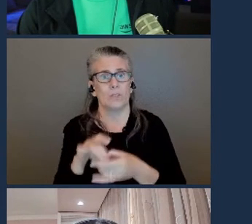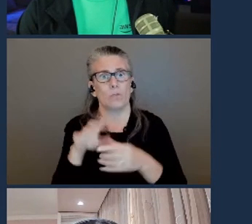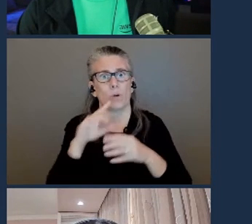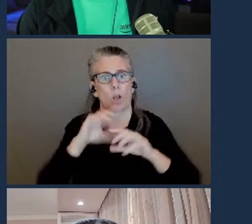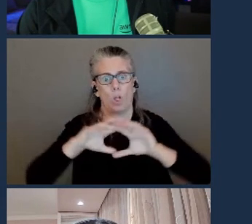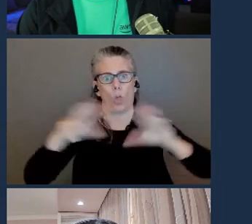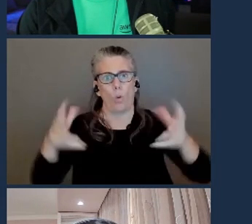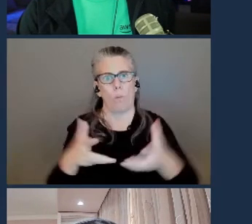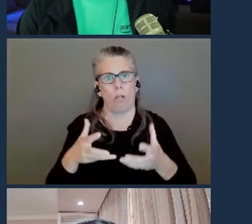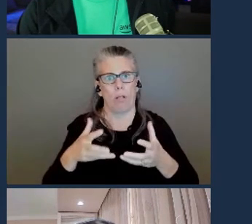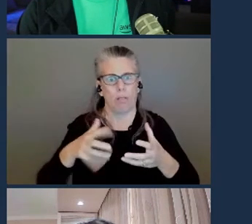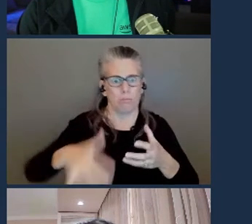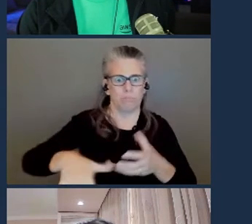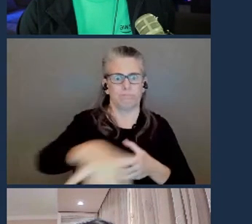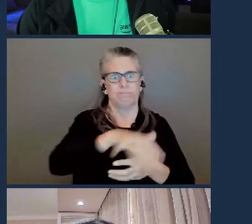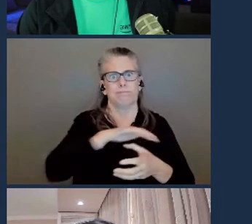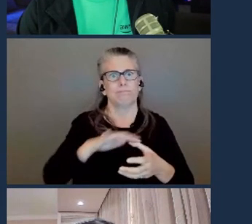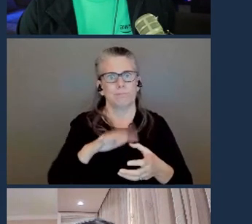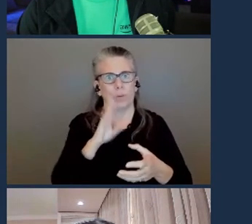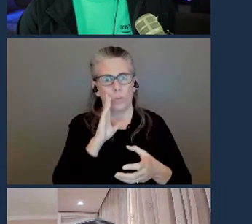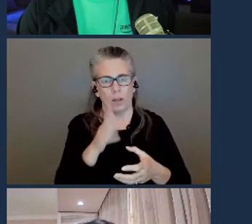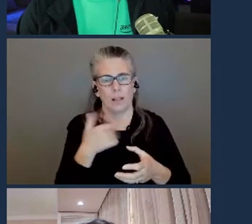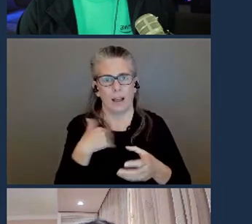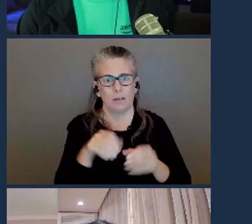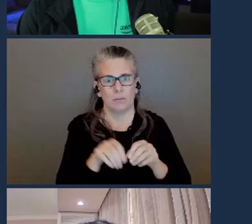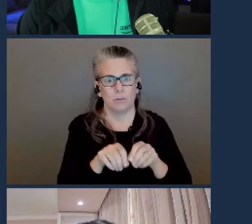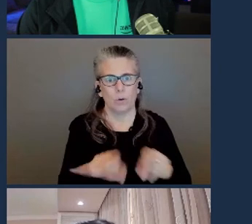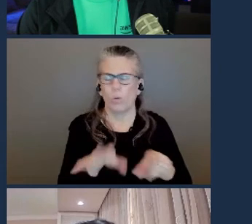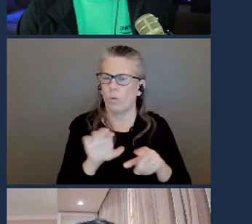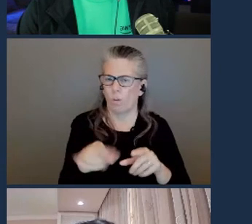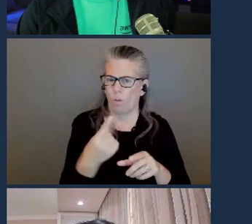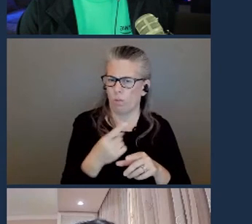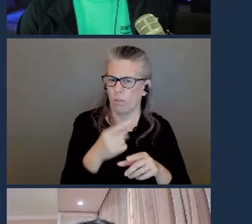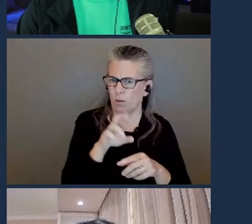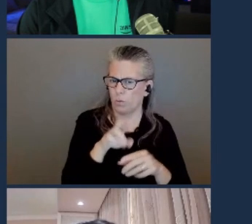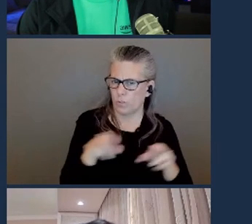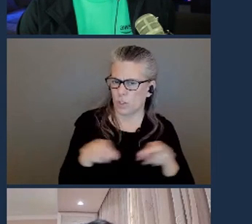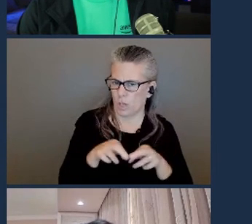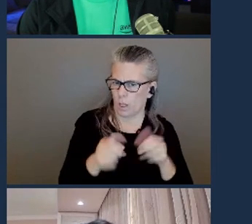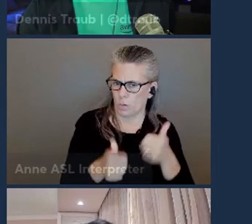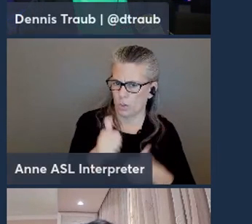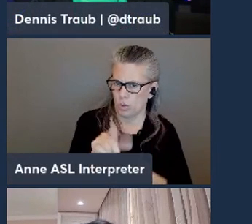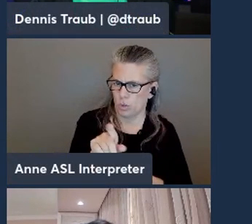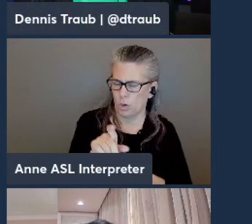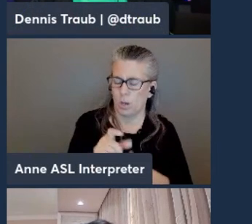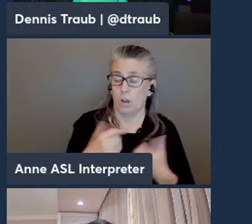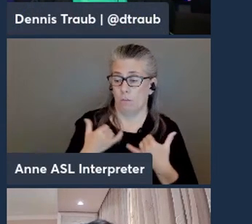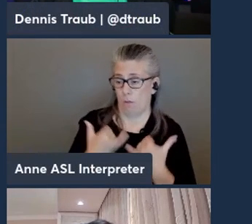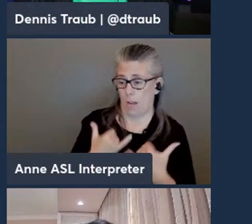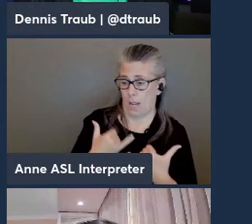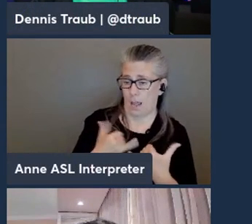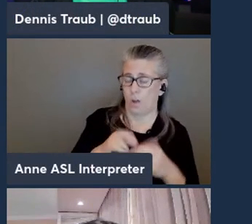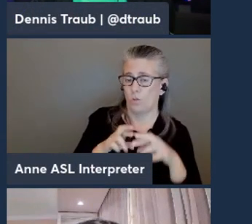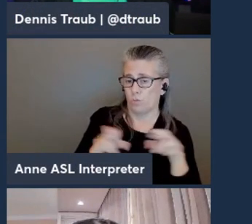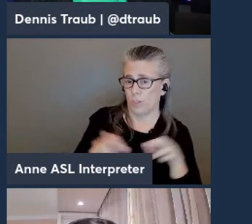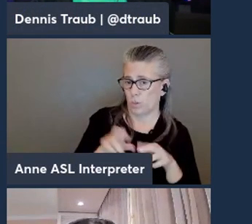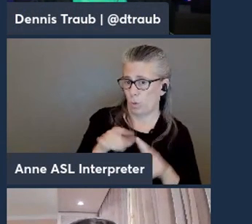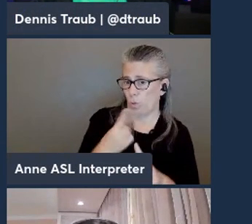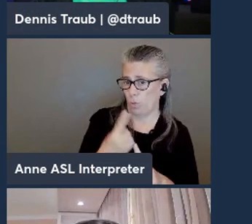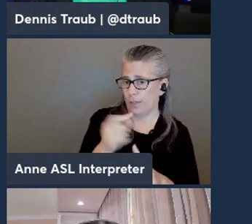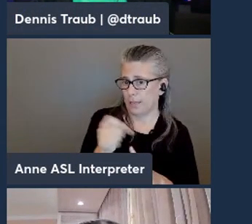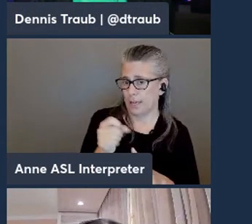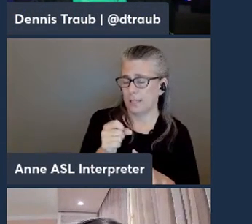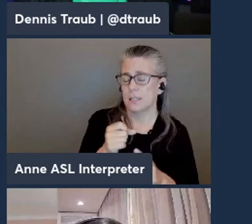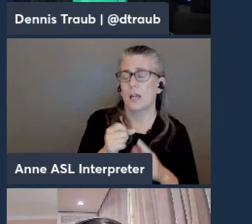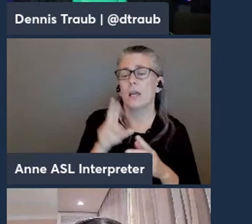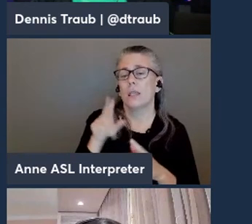globe? Or is it currently only regional? Currently, it is regional. The app monitor resource